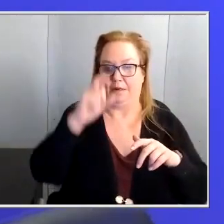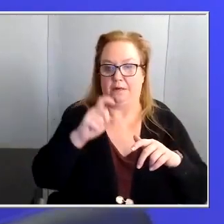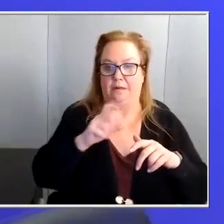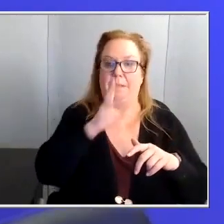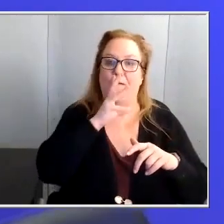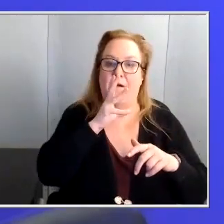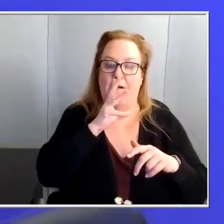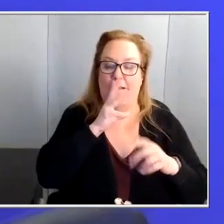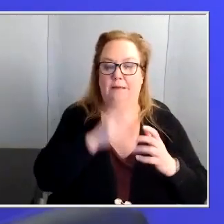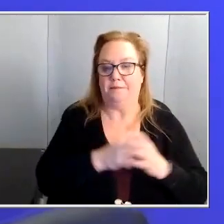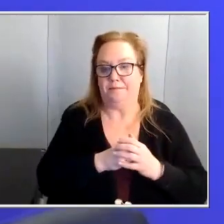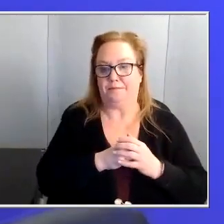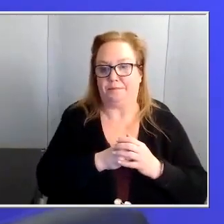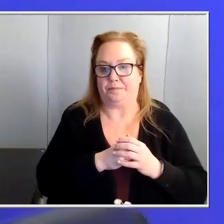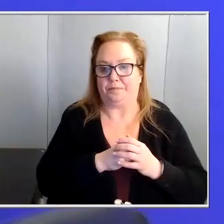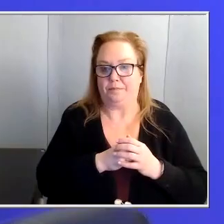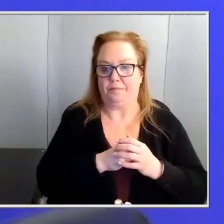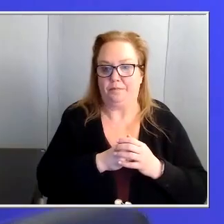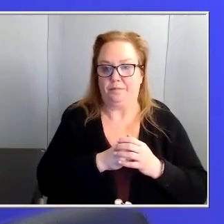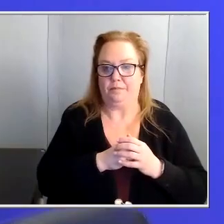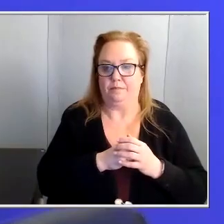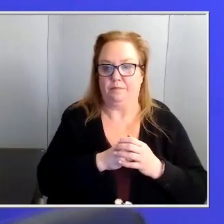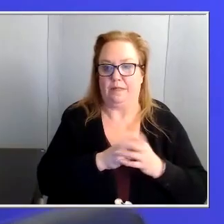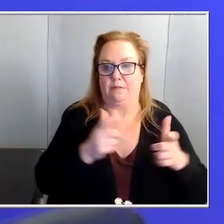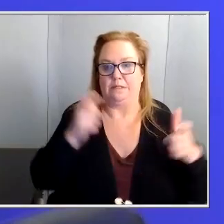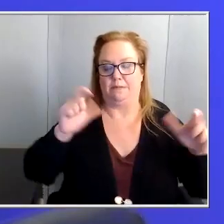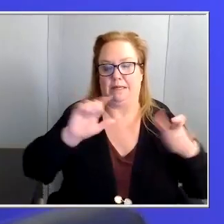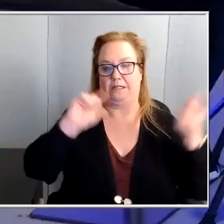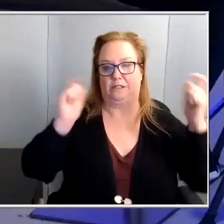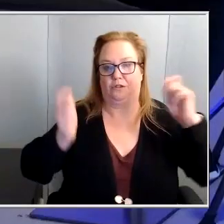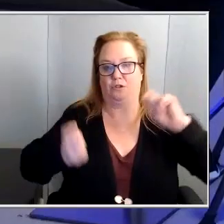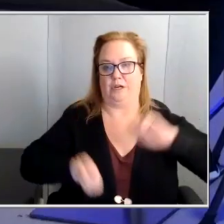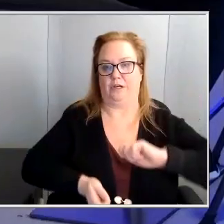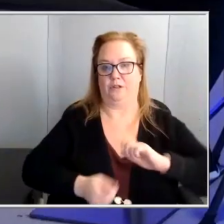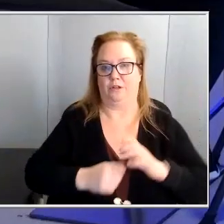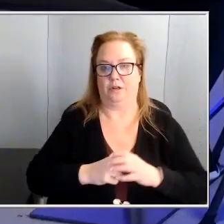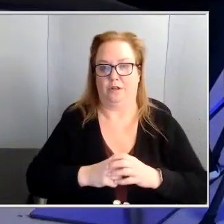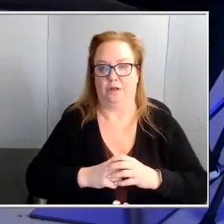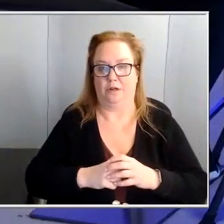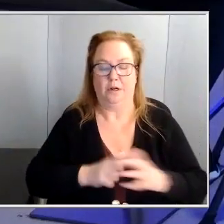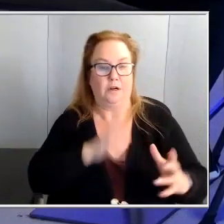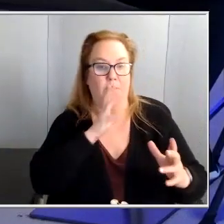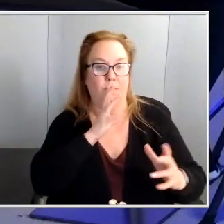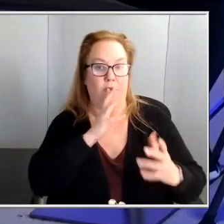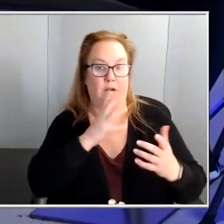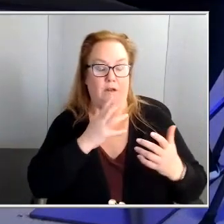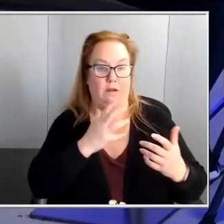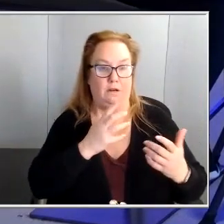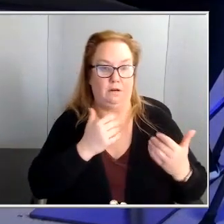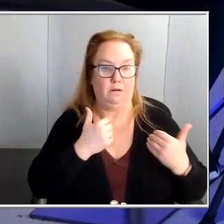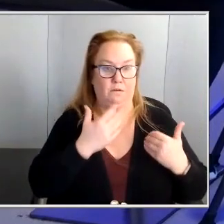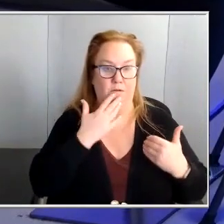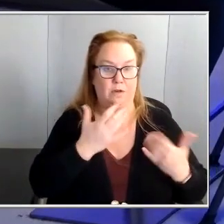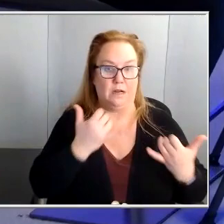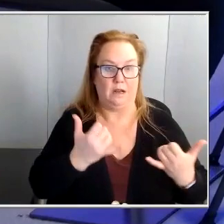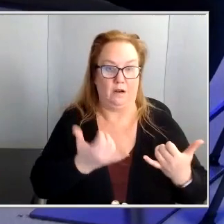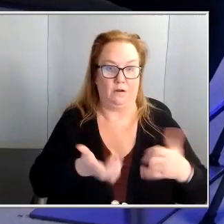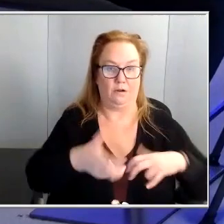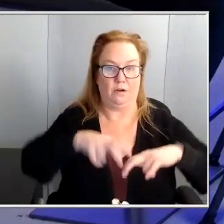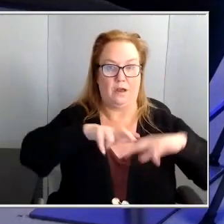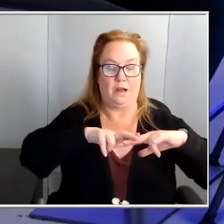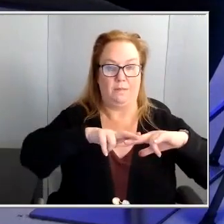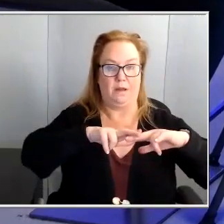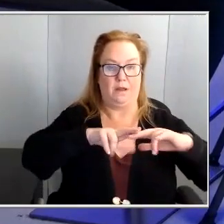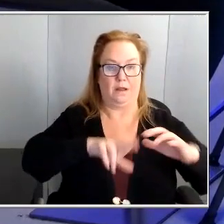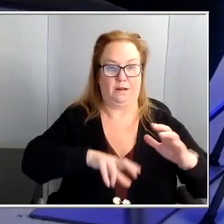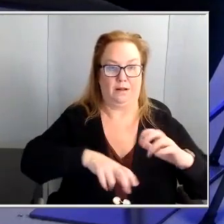talking, that was the biggest change. And just say, you seem like you're talking pretty well. You walked in here, you got on a high chair